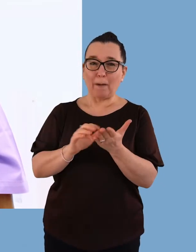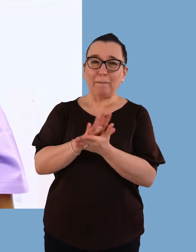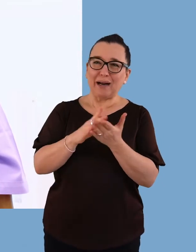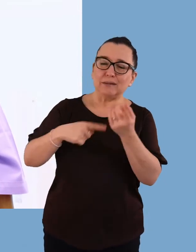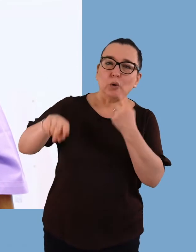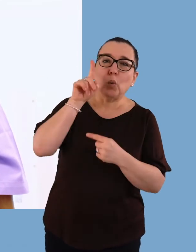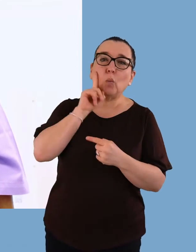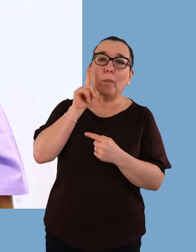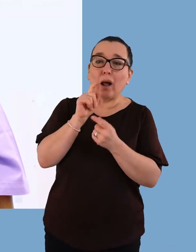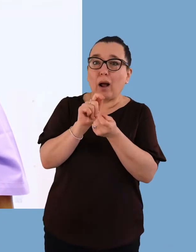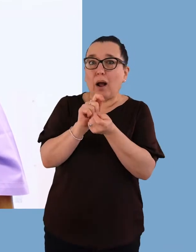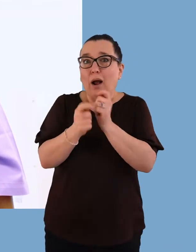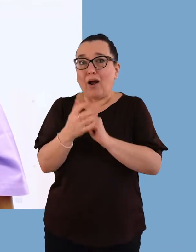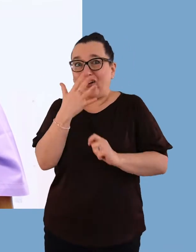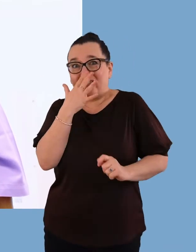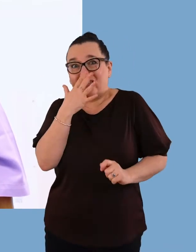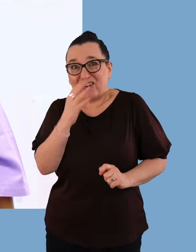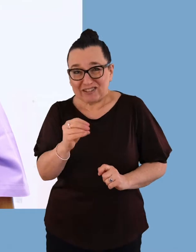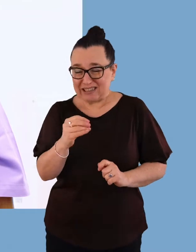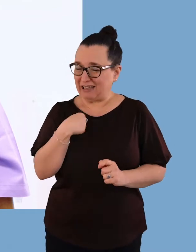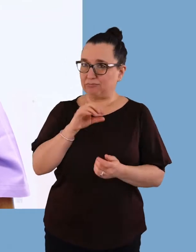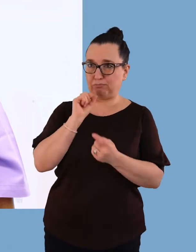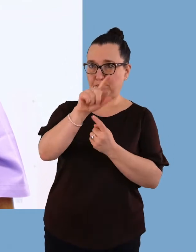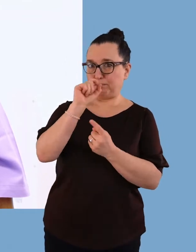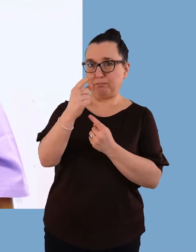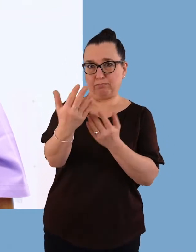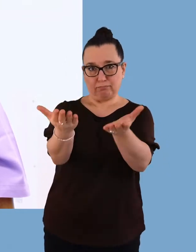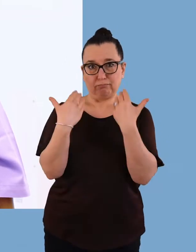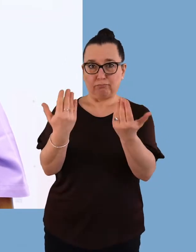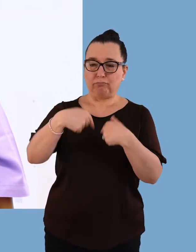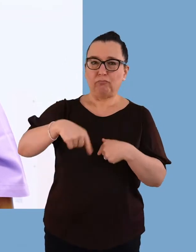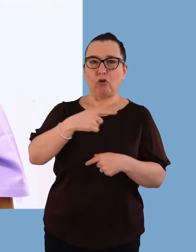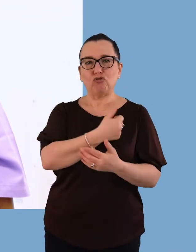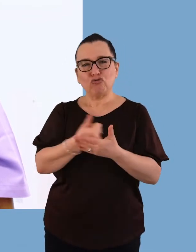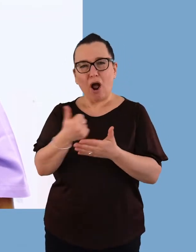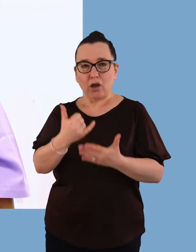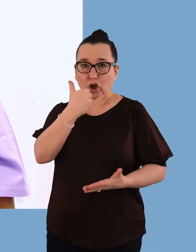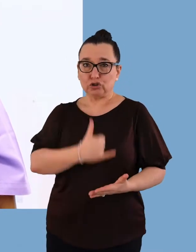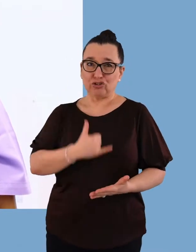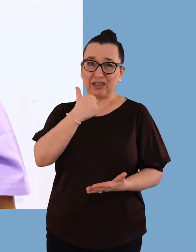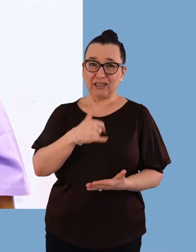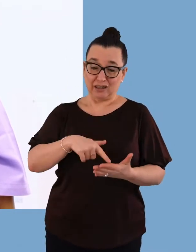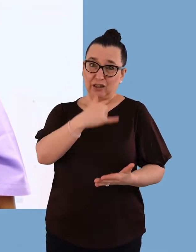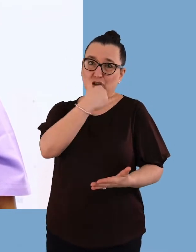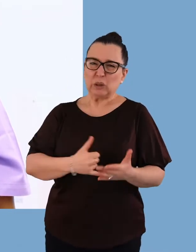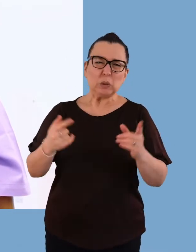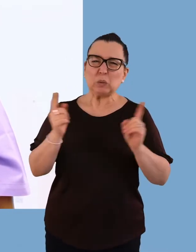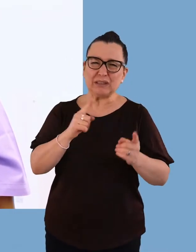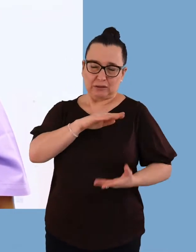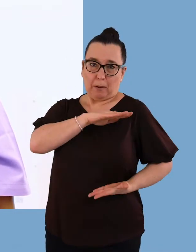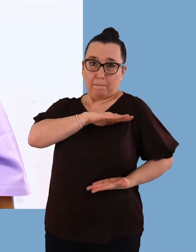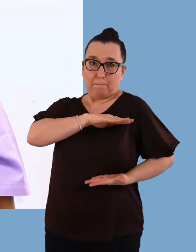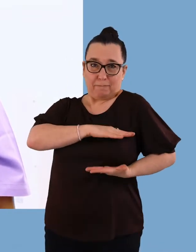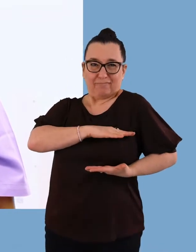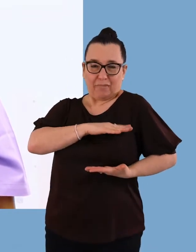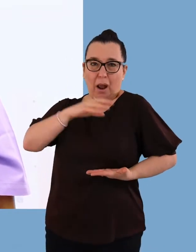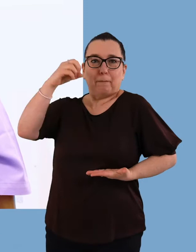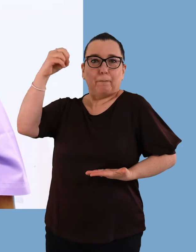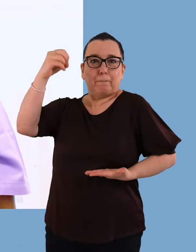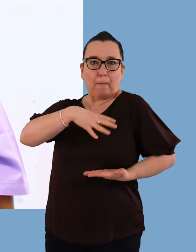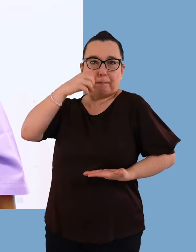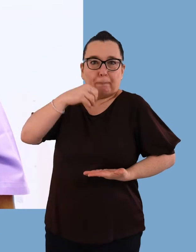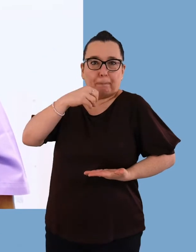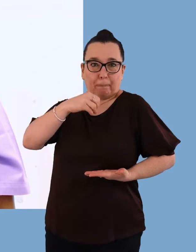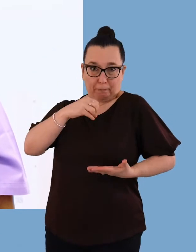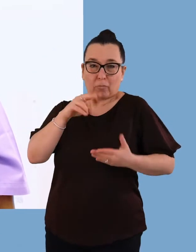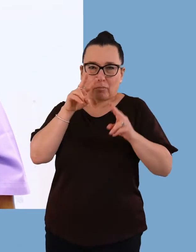breast screening program where ladies who turn 50 are invited to regular screening this screening involves having a mammogram where